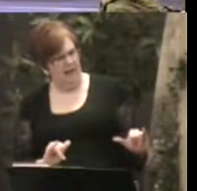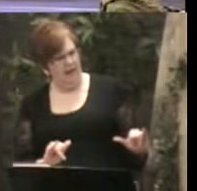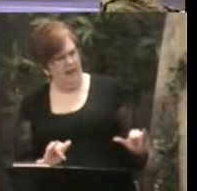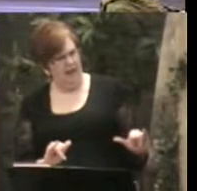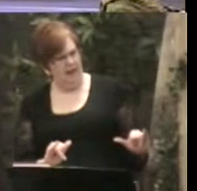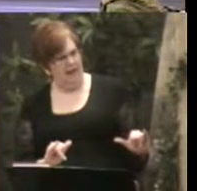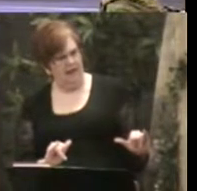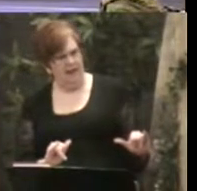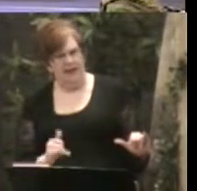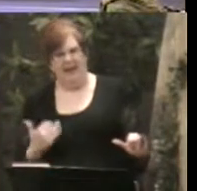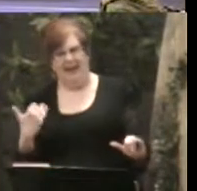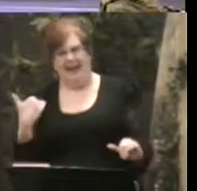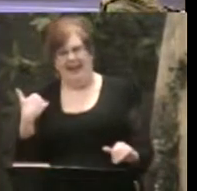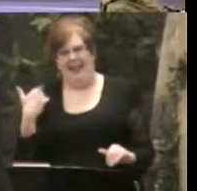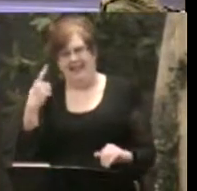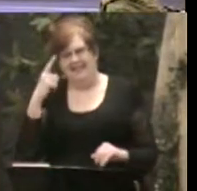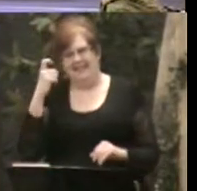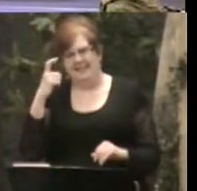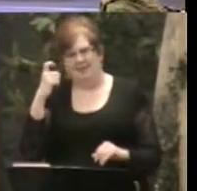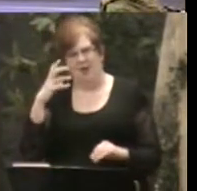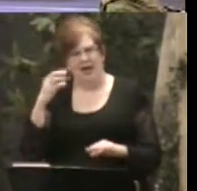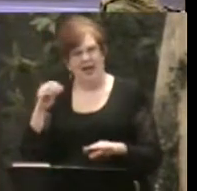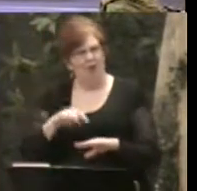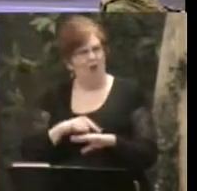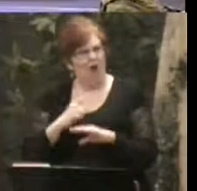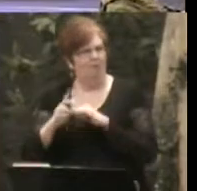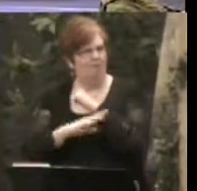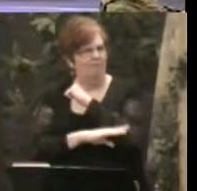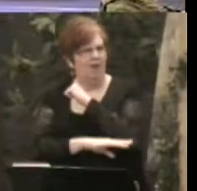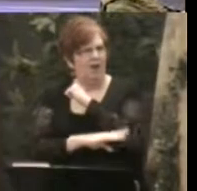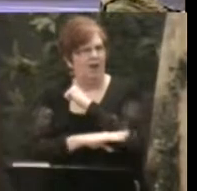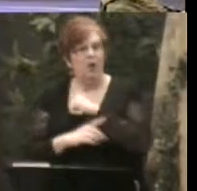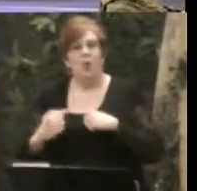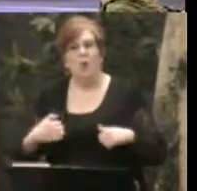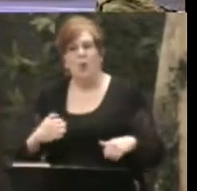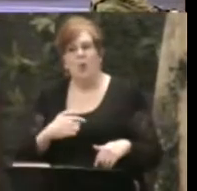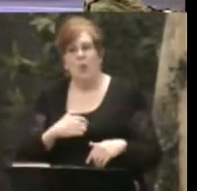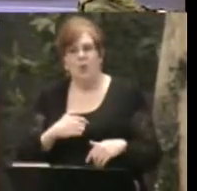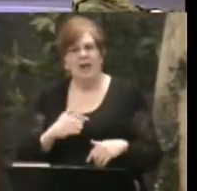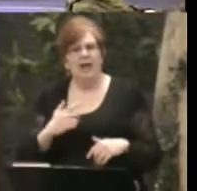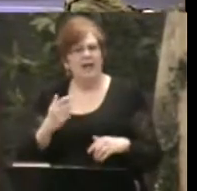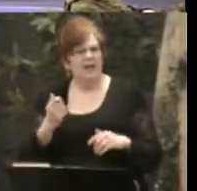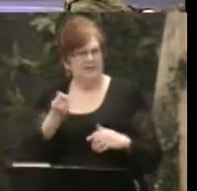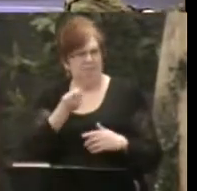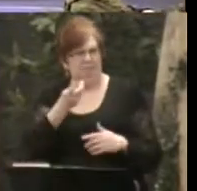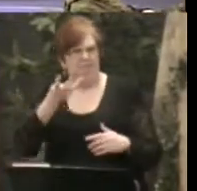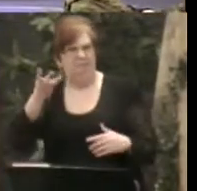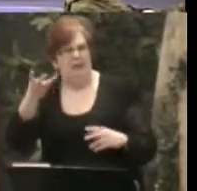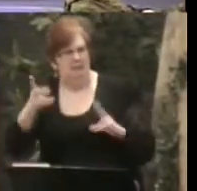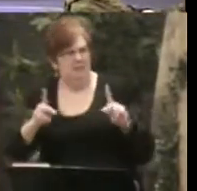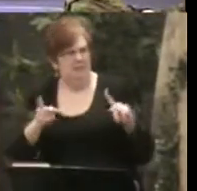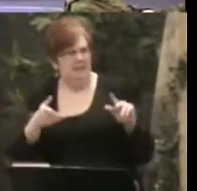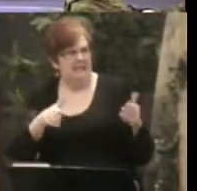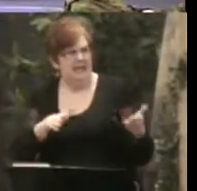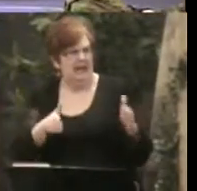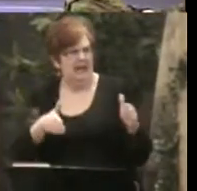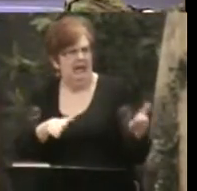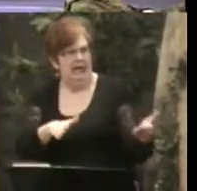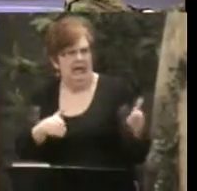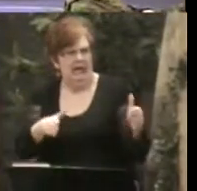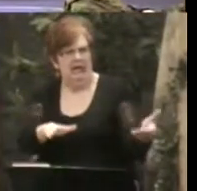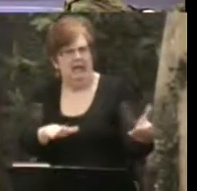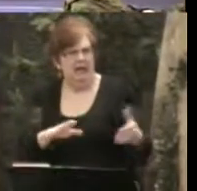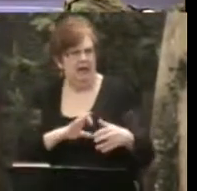Late last summer and into a long fall, we at Bethel had a series of deaths, almost all of which